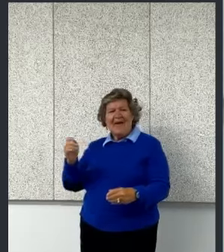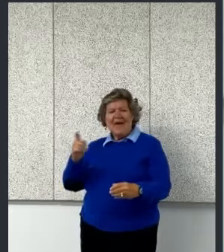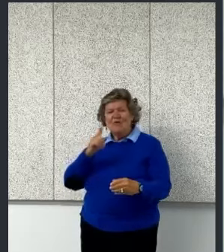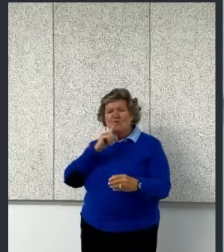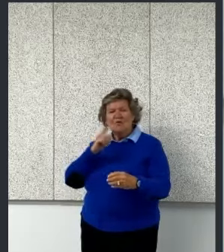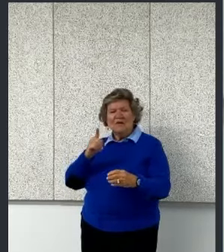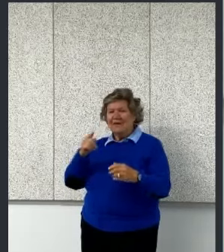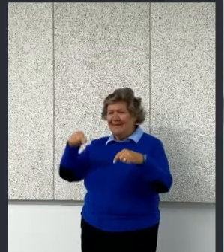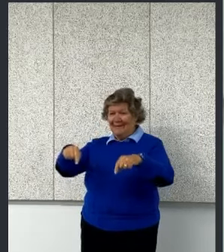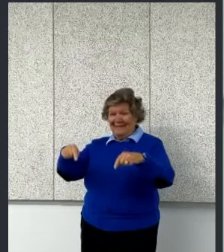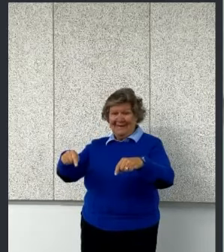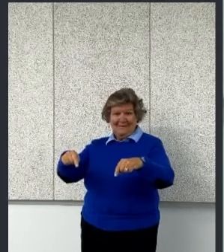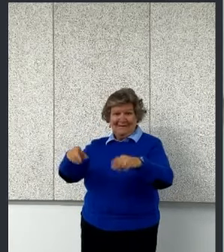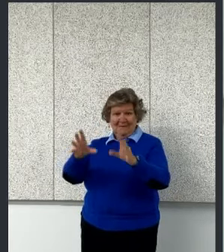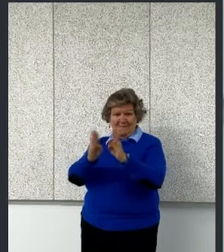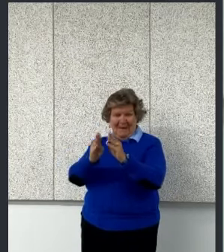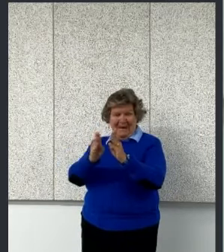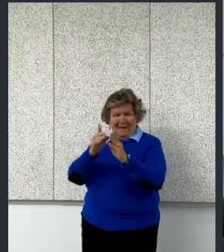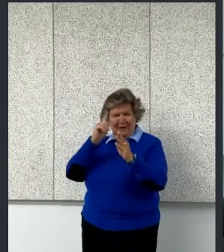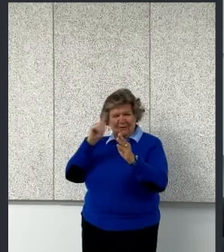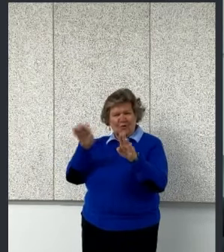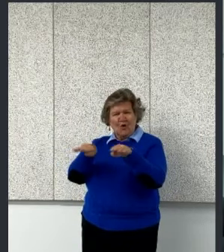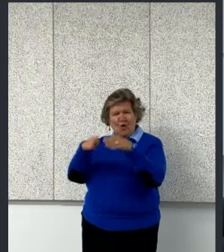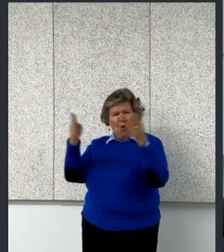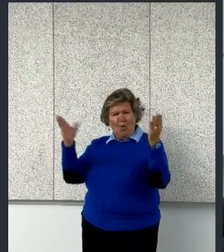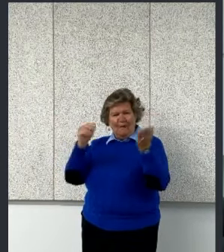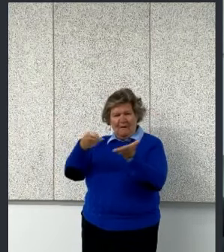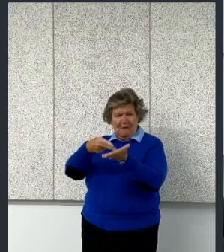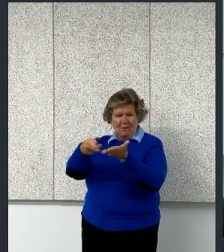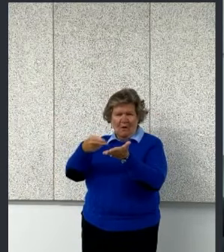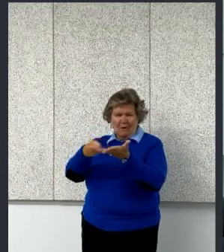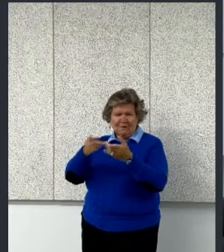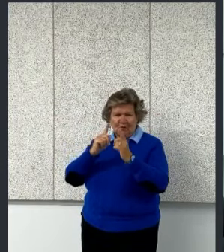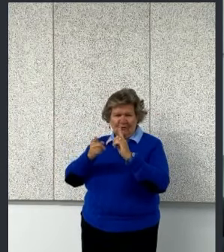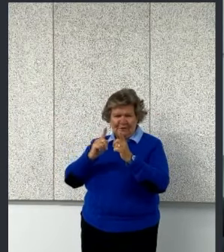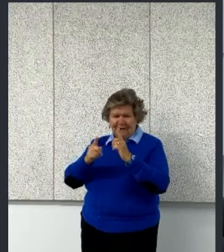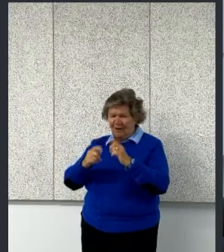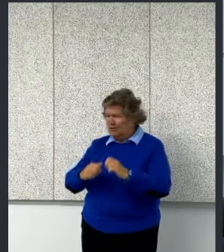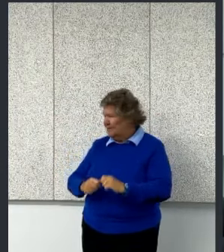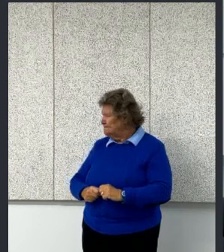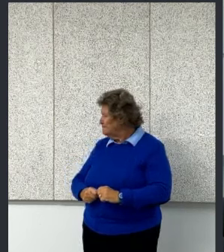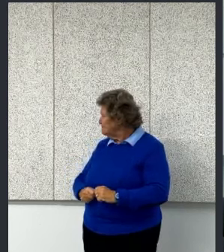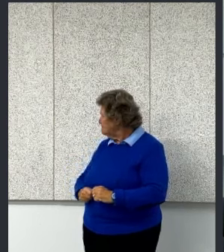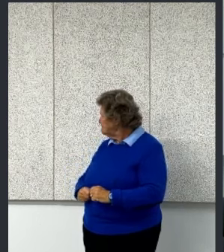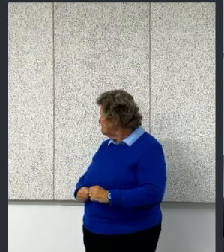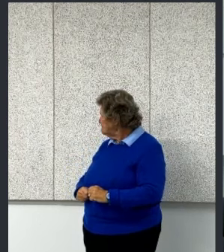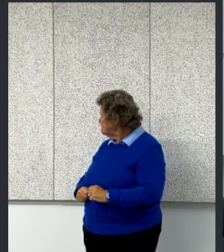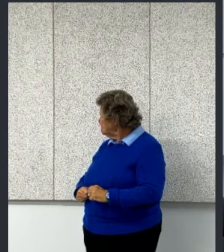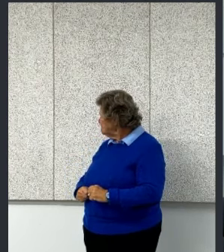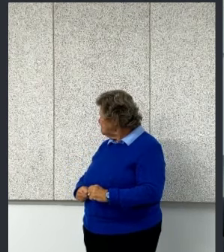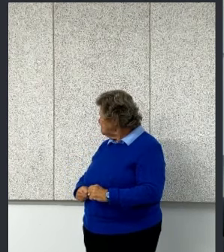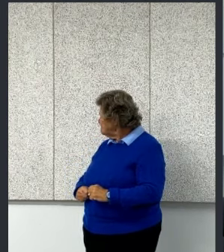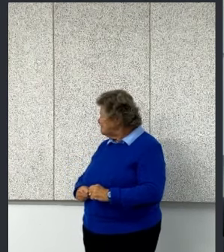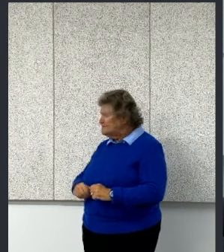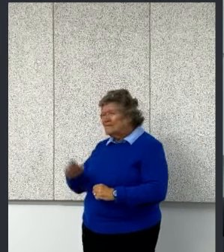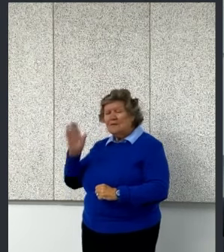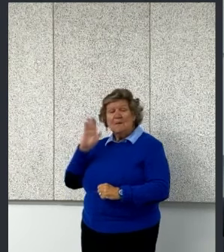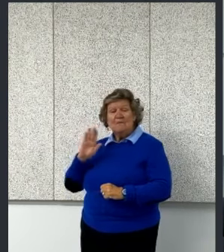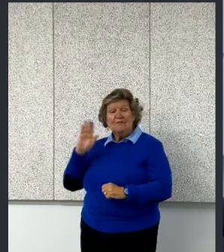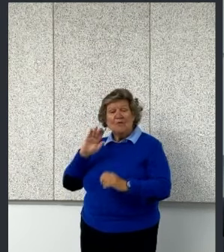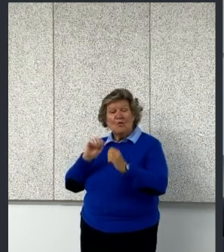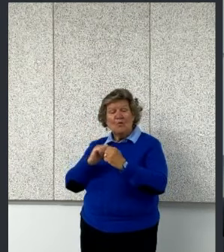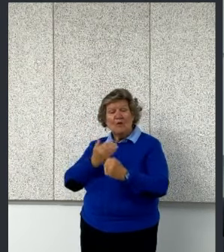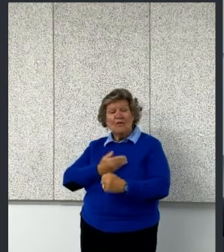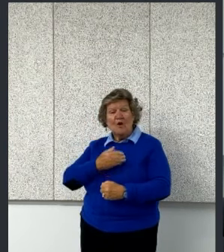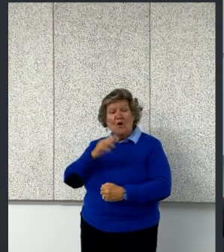trusting conversations. Well, just to give props to Rebecca, who really was the driving force on our webinar. We